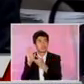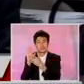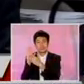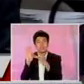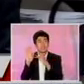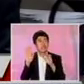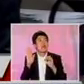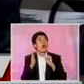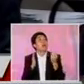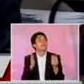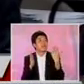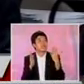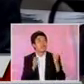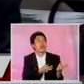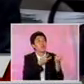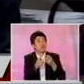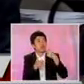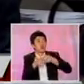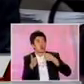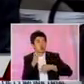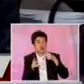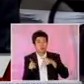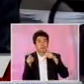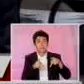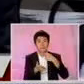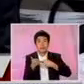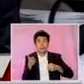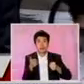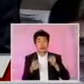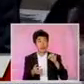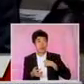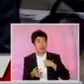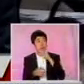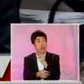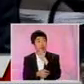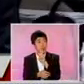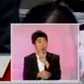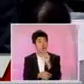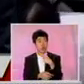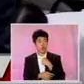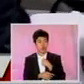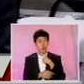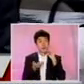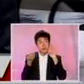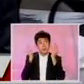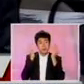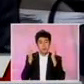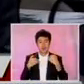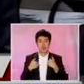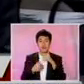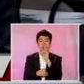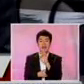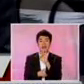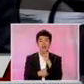nakalagay sa acquisition cost of the property. At kung ako po ang mega ward at ang fair market value ng